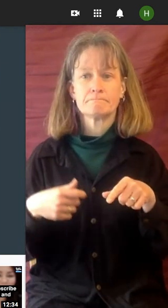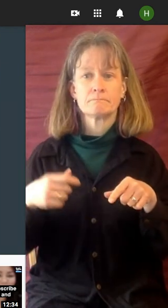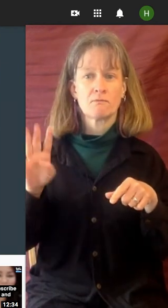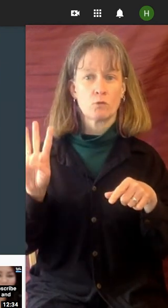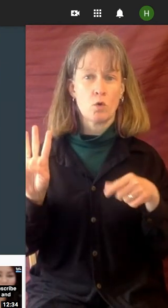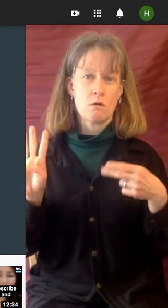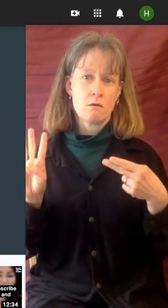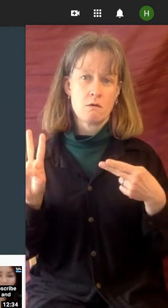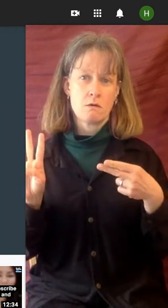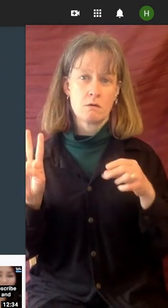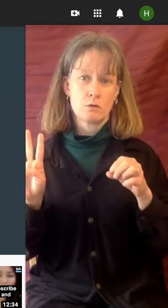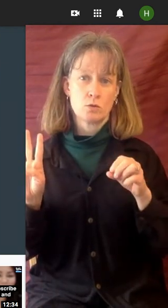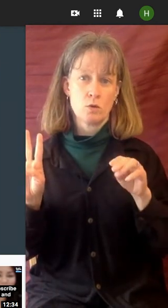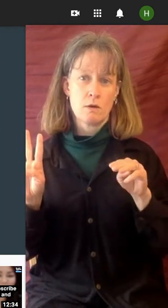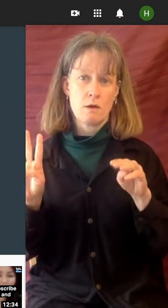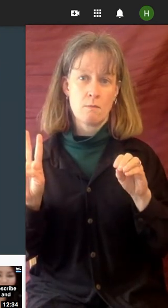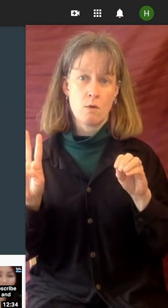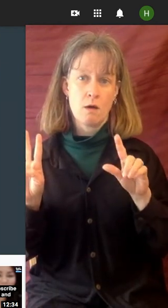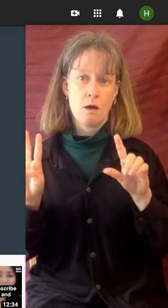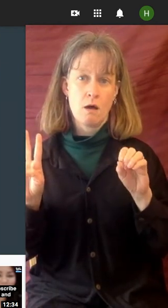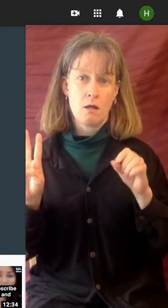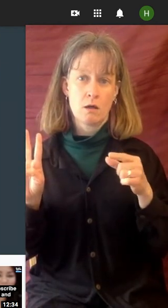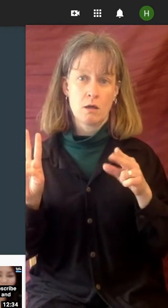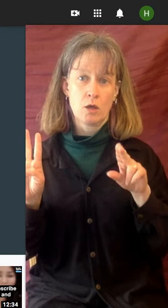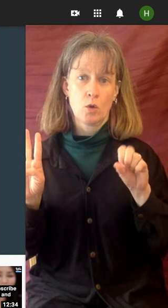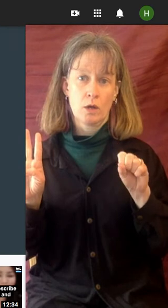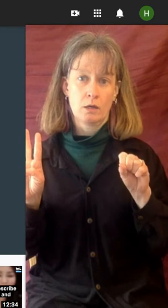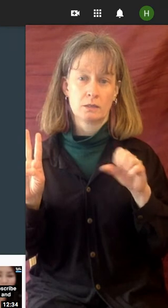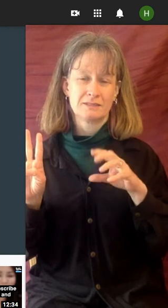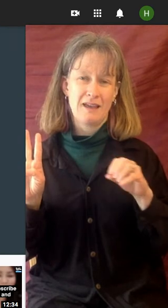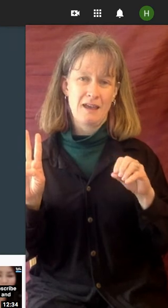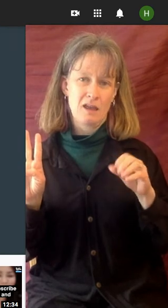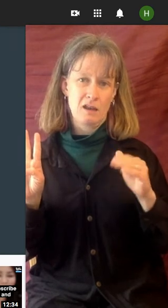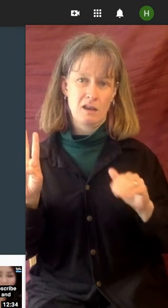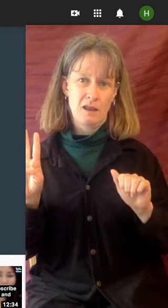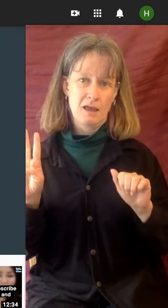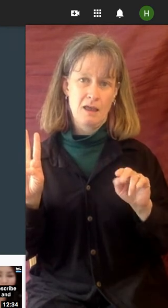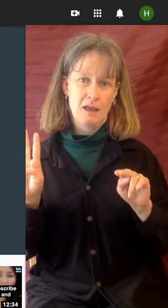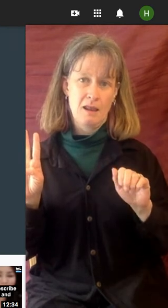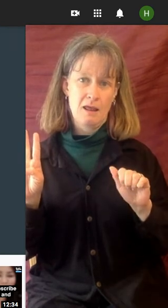homologous structures and analogous structures.